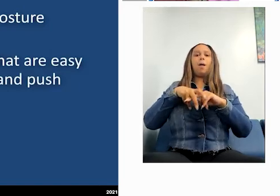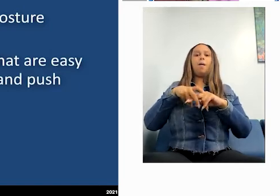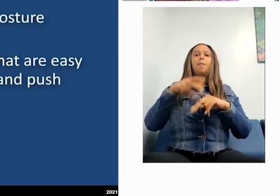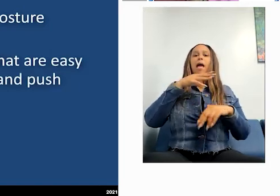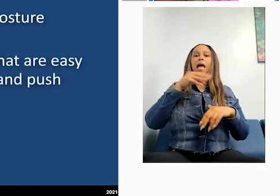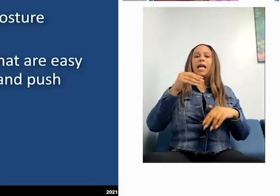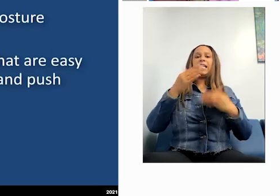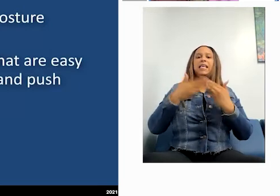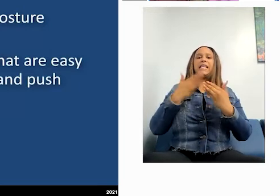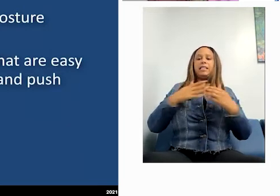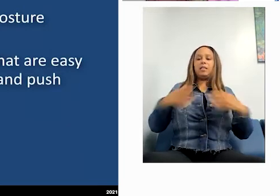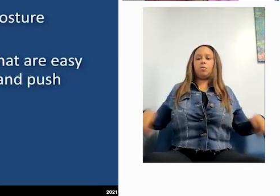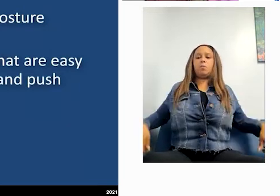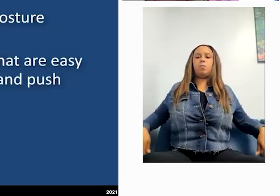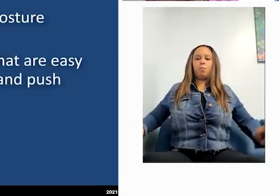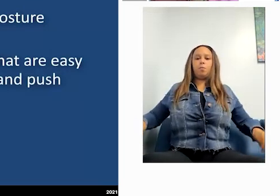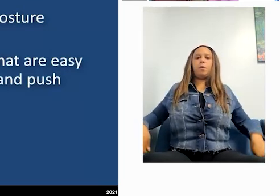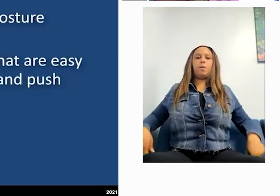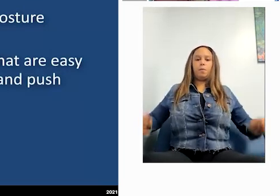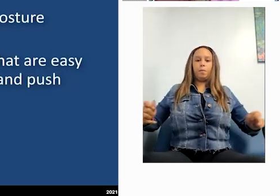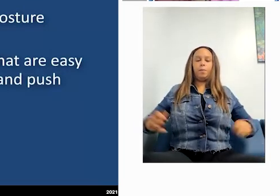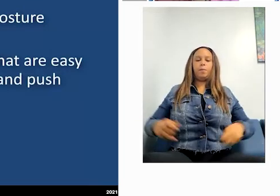push.